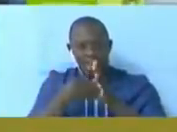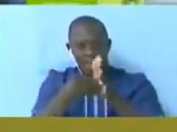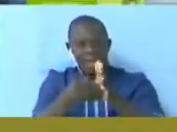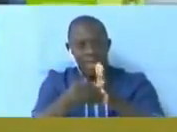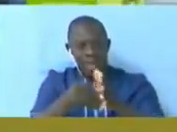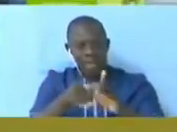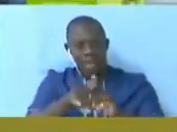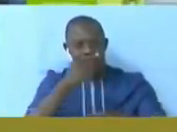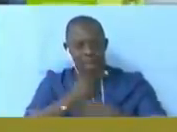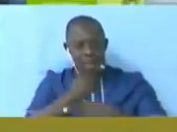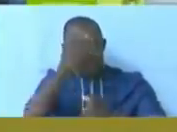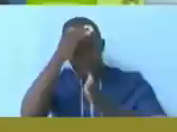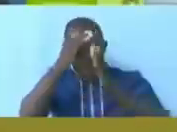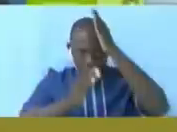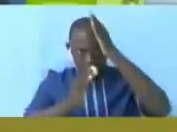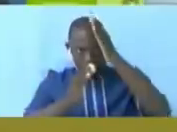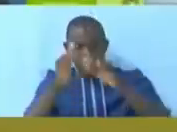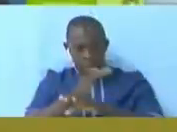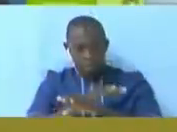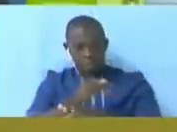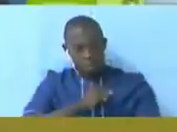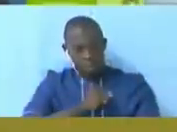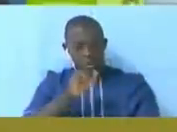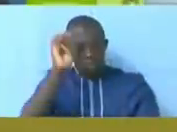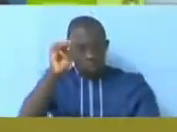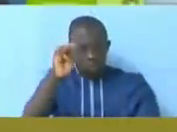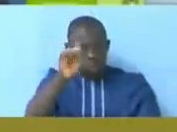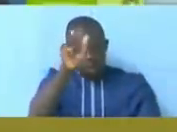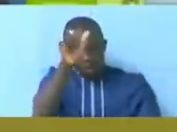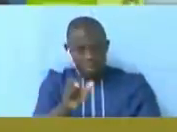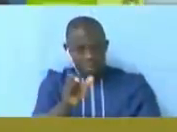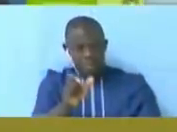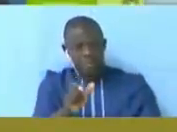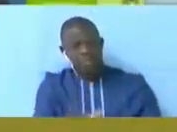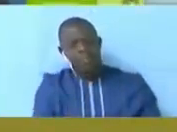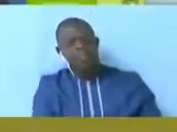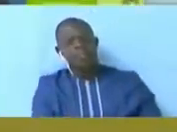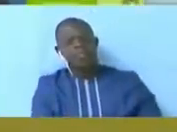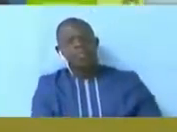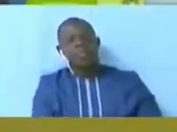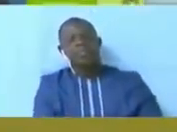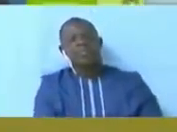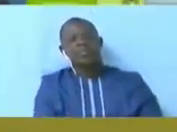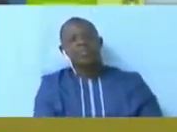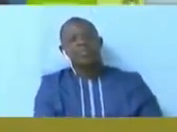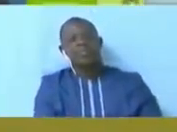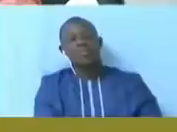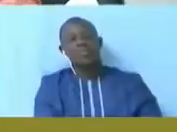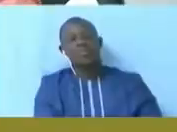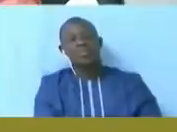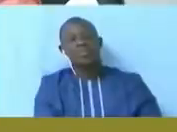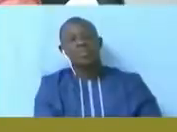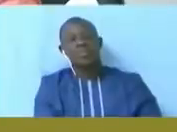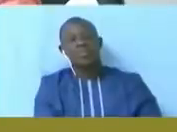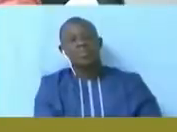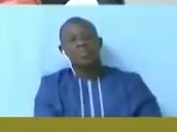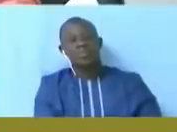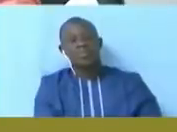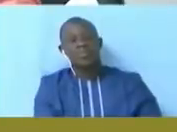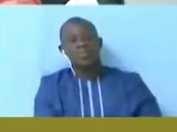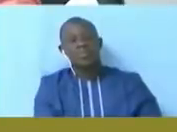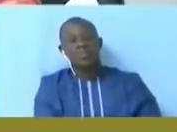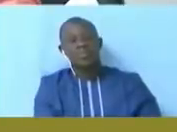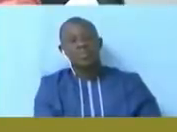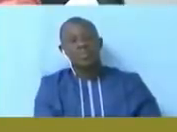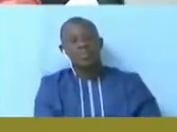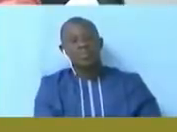in the army. Akobiri bota state house. Babakar yemo kumandi meyalon sojaro lanyaton kaya silo. Wole mo